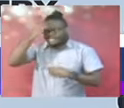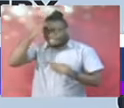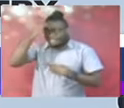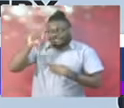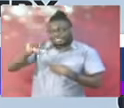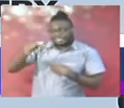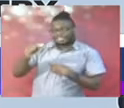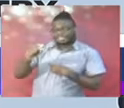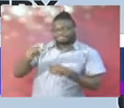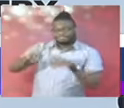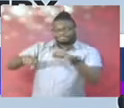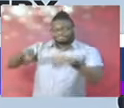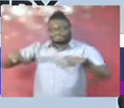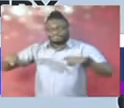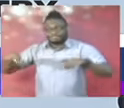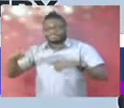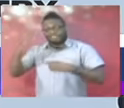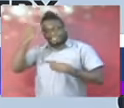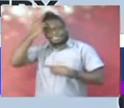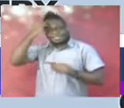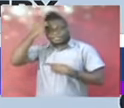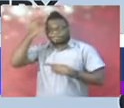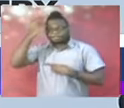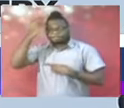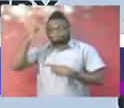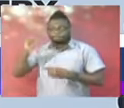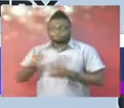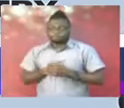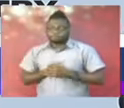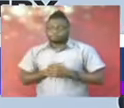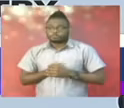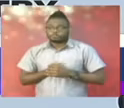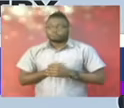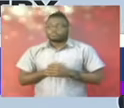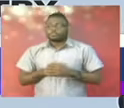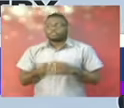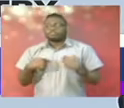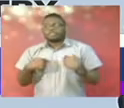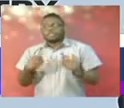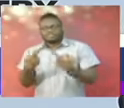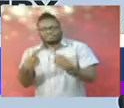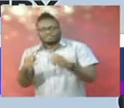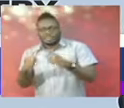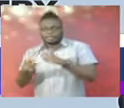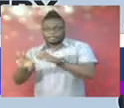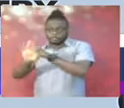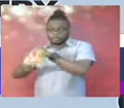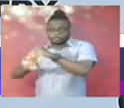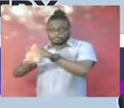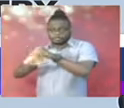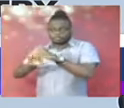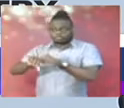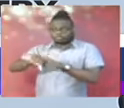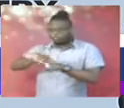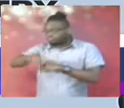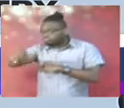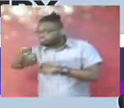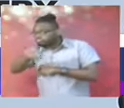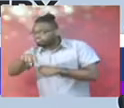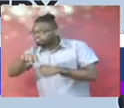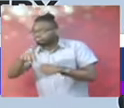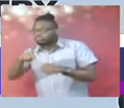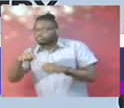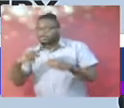with comorbidities as well. And we are trying all of this to protect the vulnerable ones so that we give them the best chance of